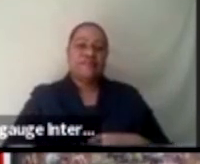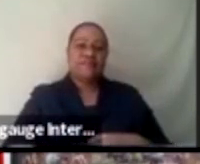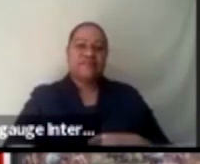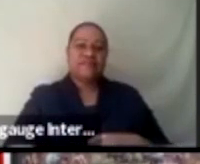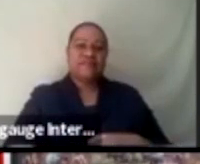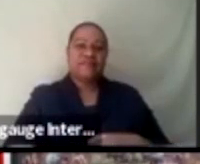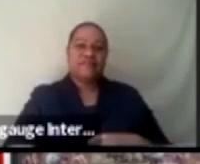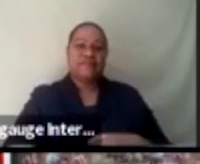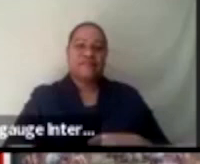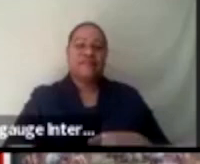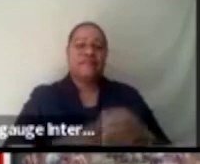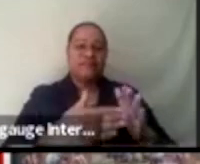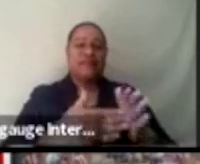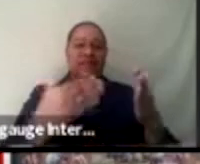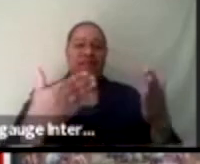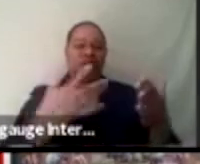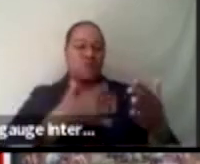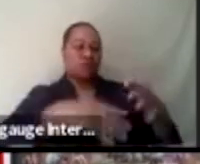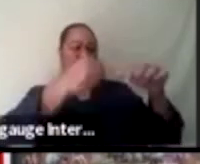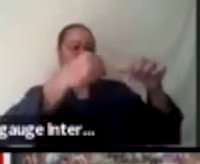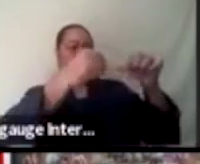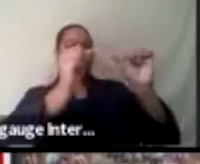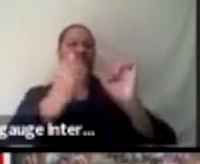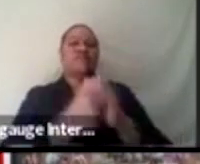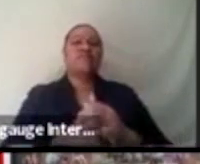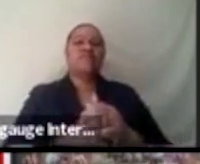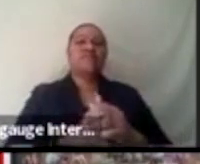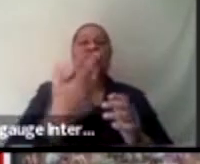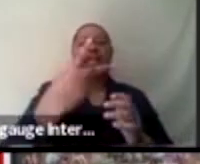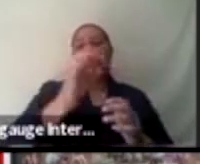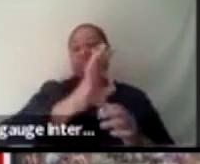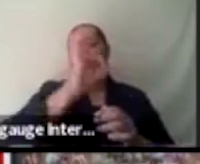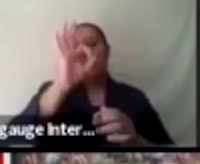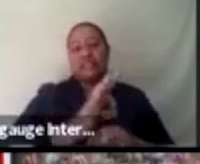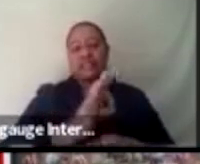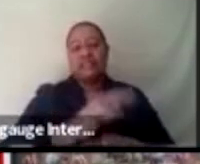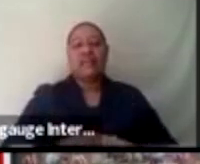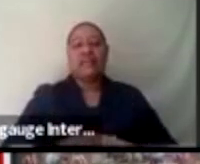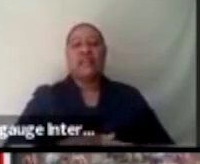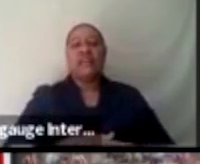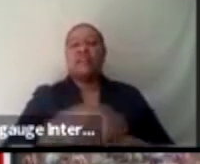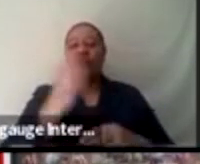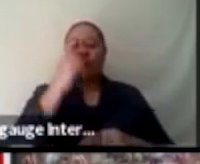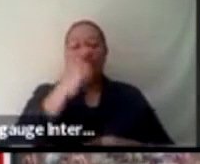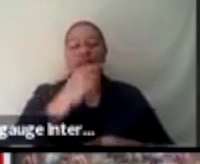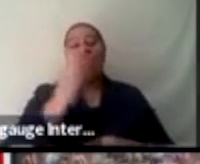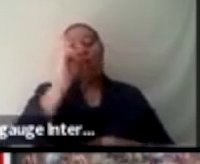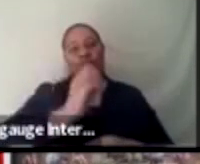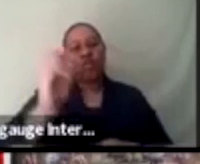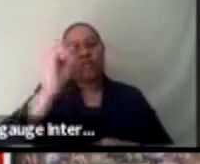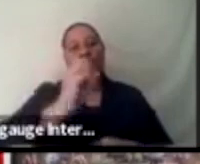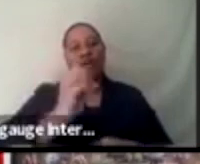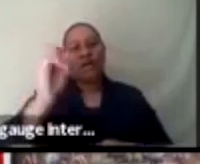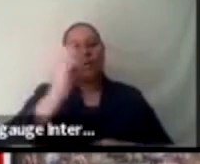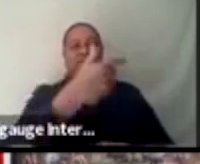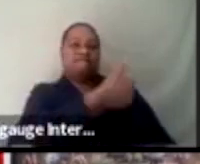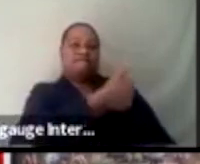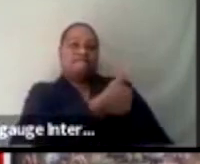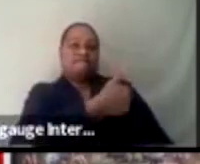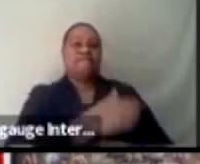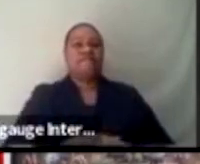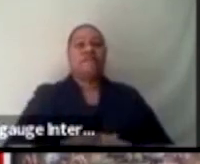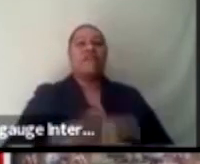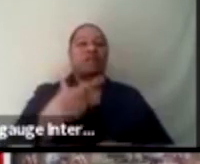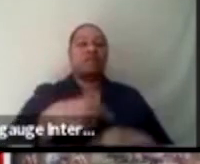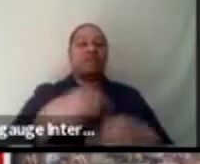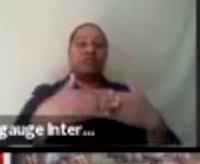We are determined to achieve 80% vaccine coverage of our eligible population by October. As we reopen our skies